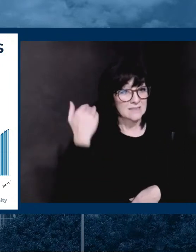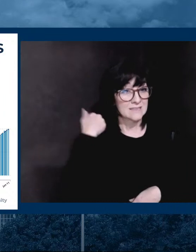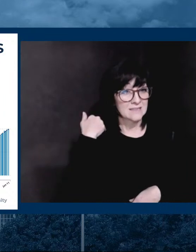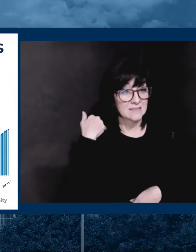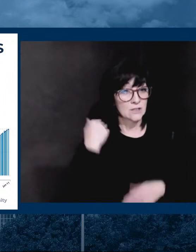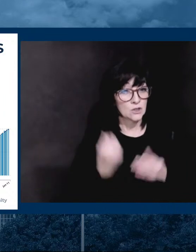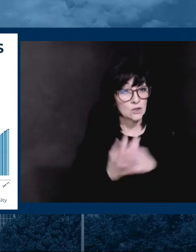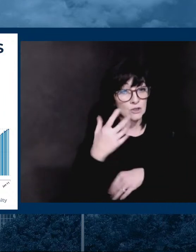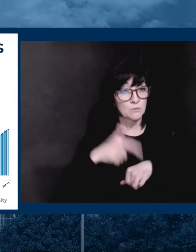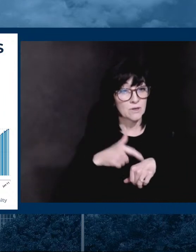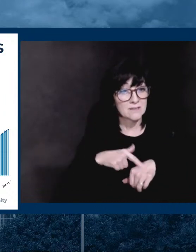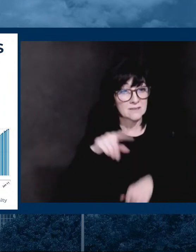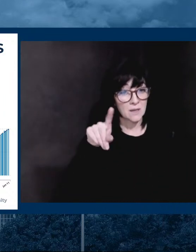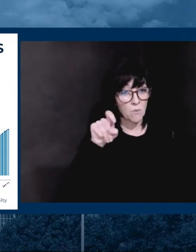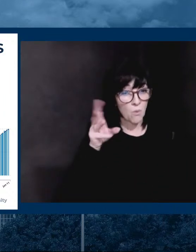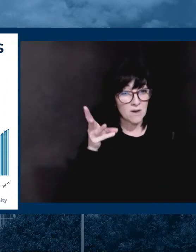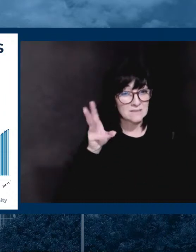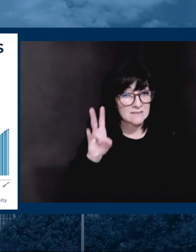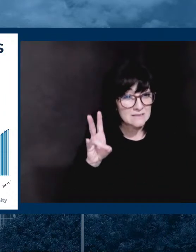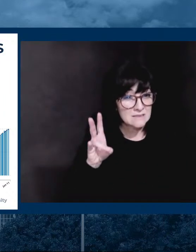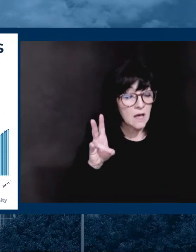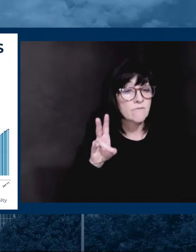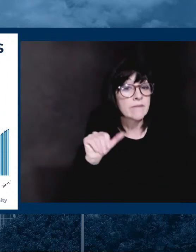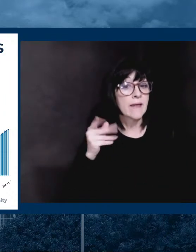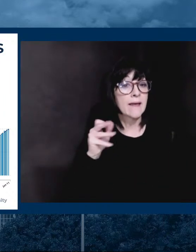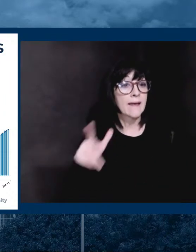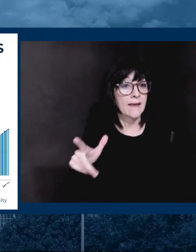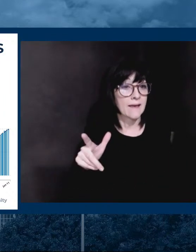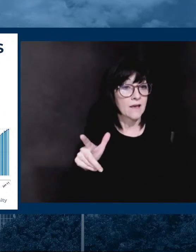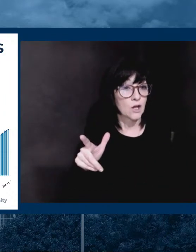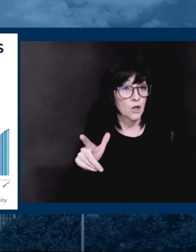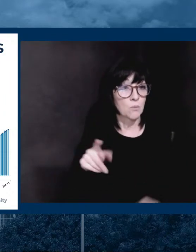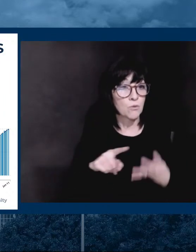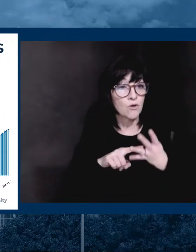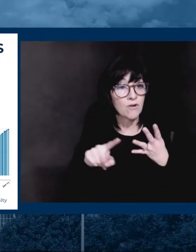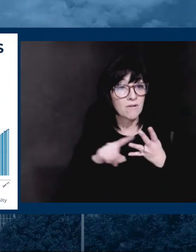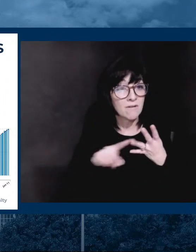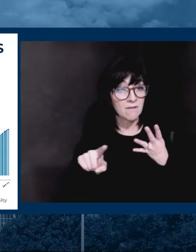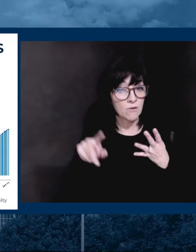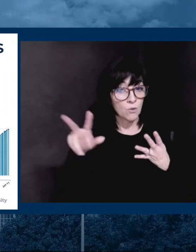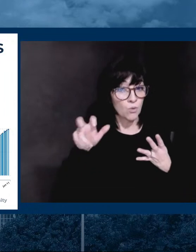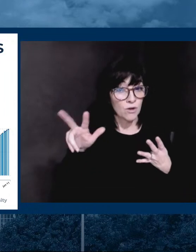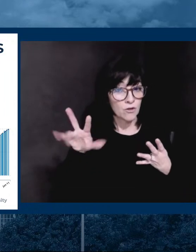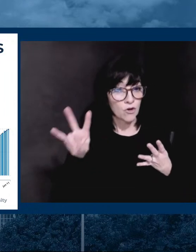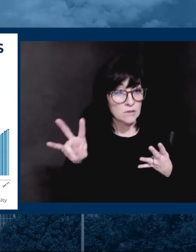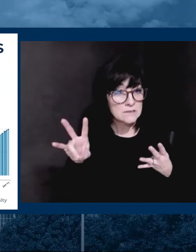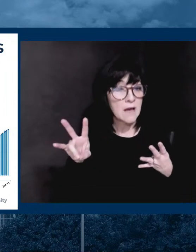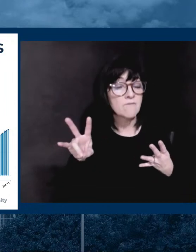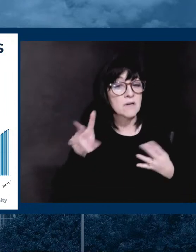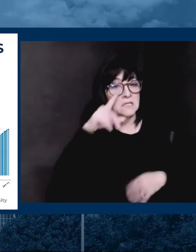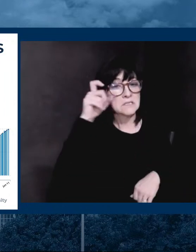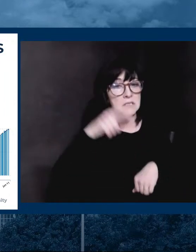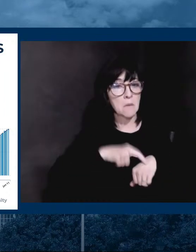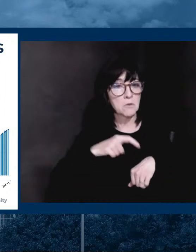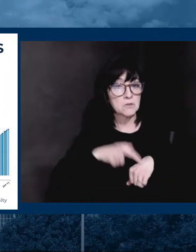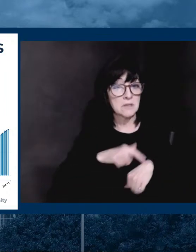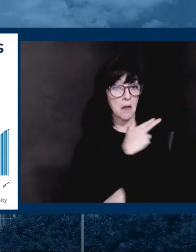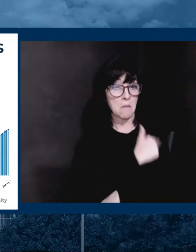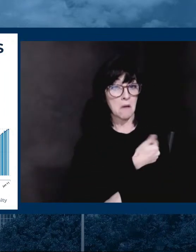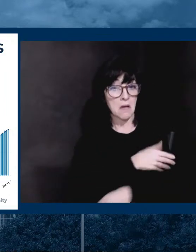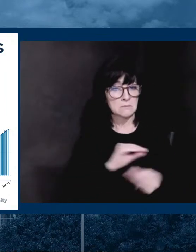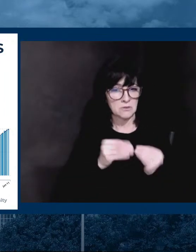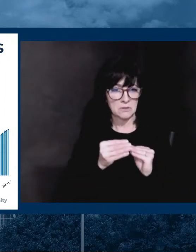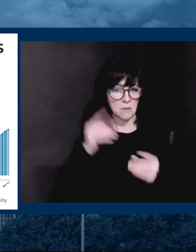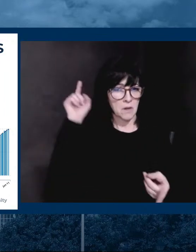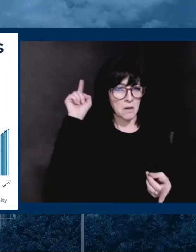167 to 337, and then the decline over the summer months to a low of 29, and then the run up